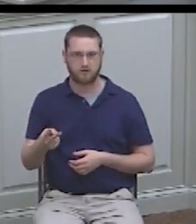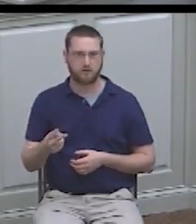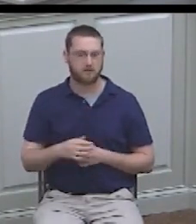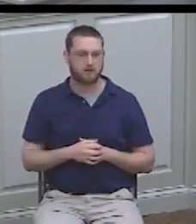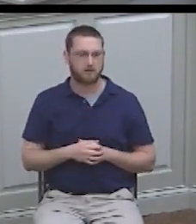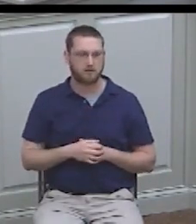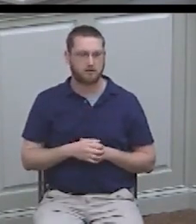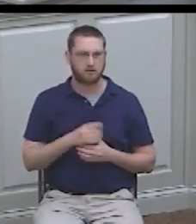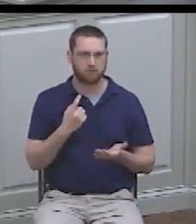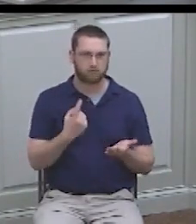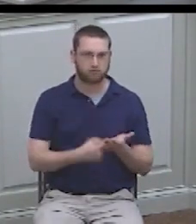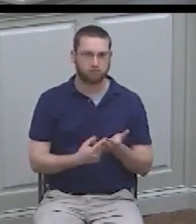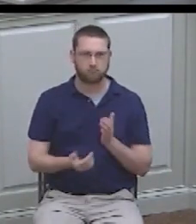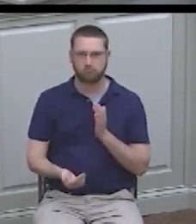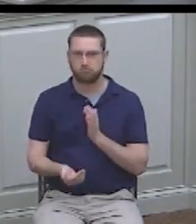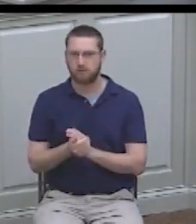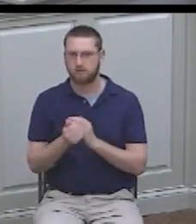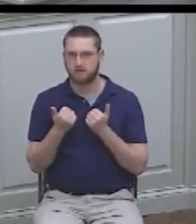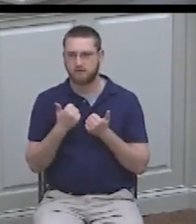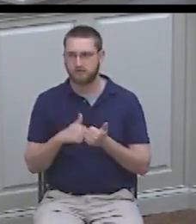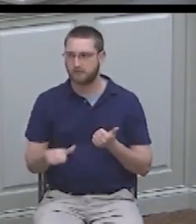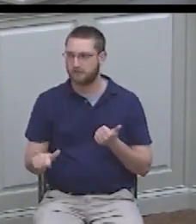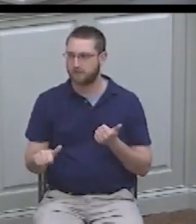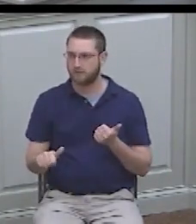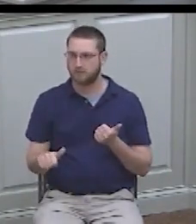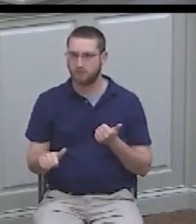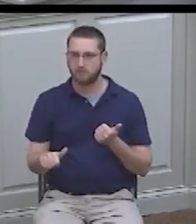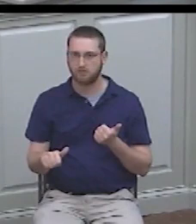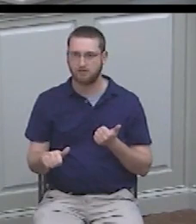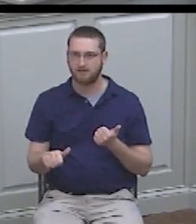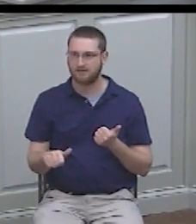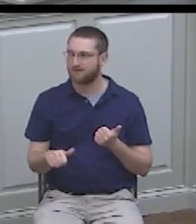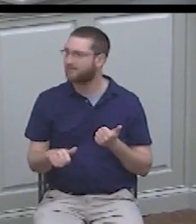Any amendments? No problem.